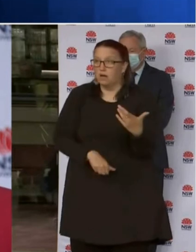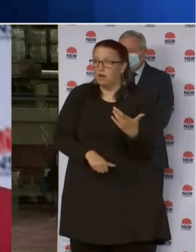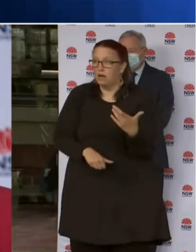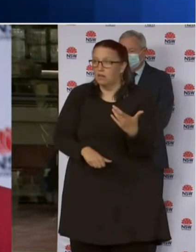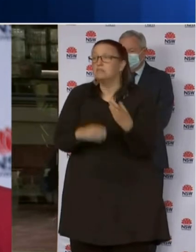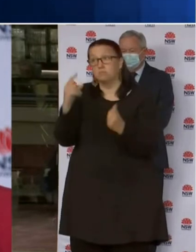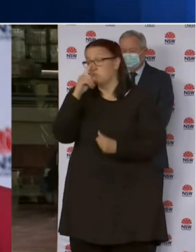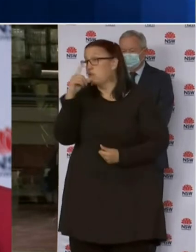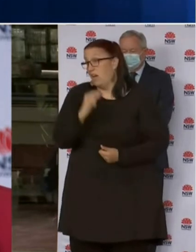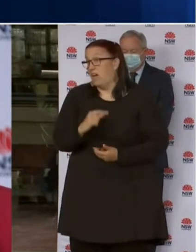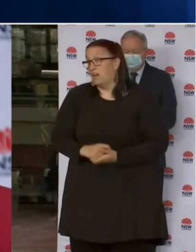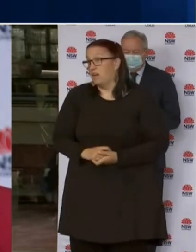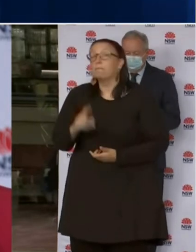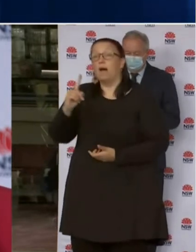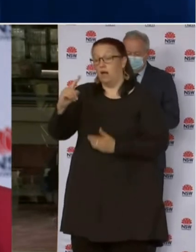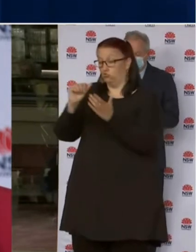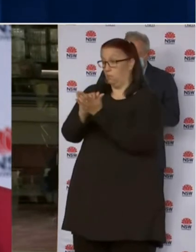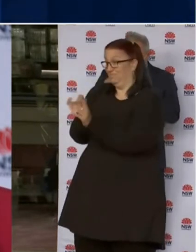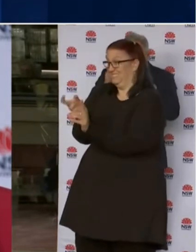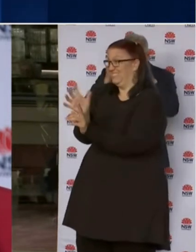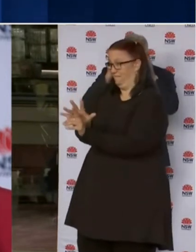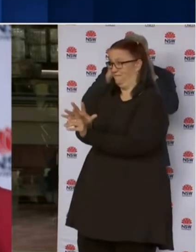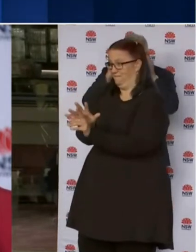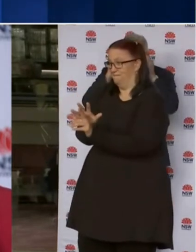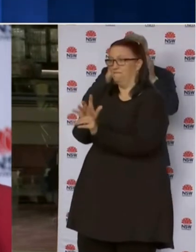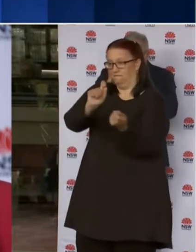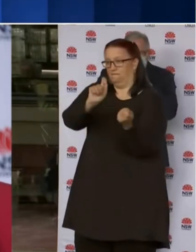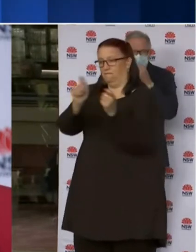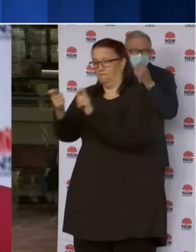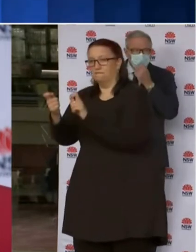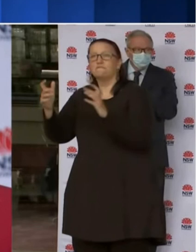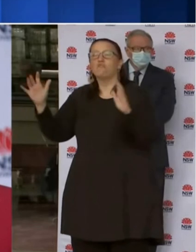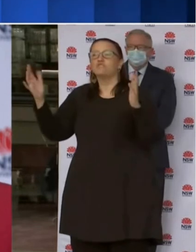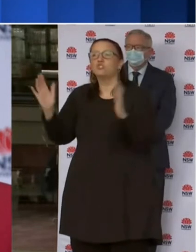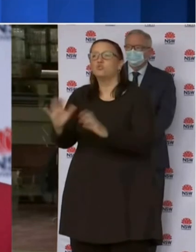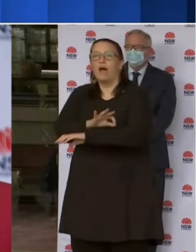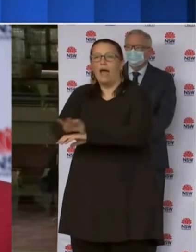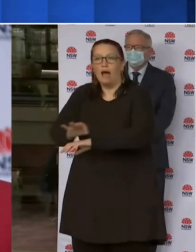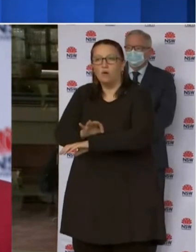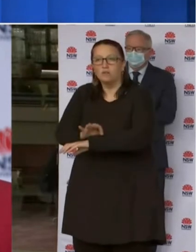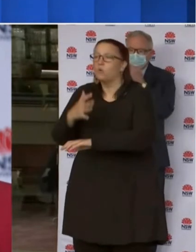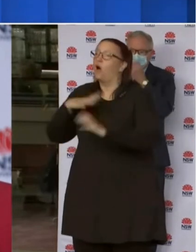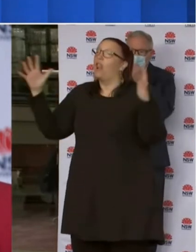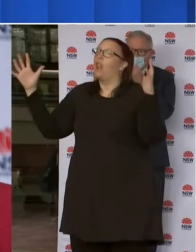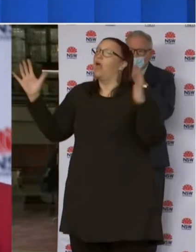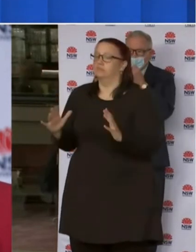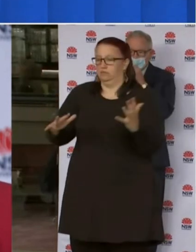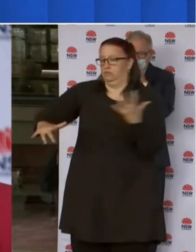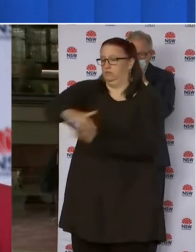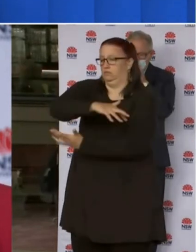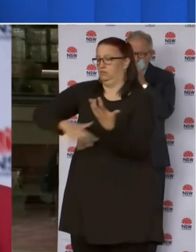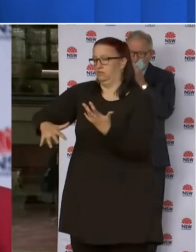And I thank the community for applying common sense. I would also just segue to the other thorny issue of outdoor exercise.